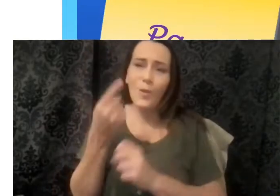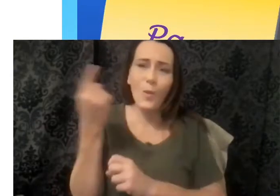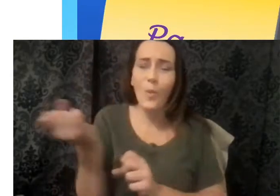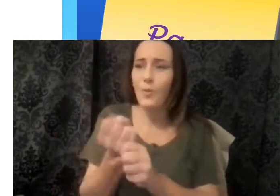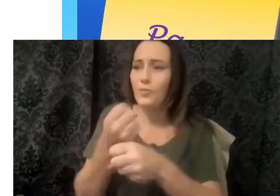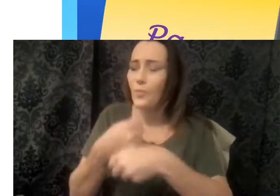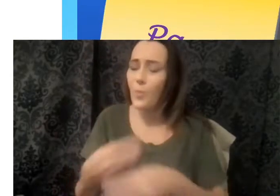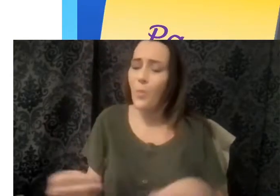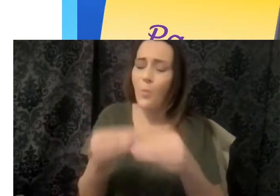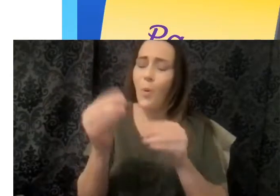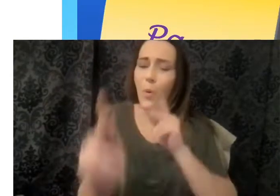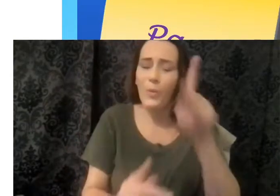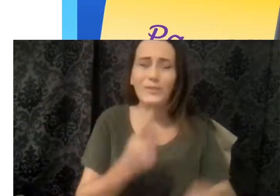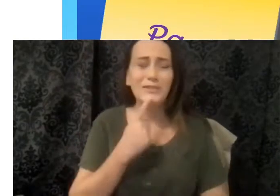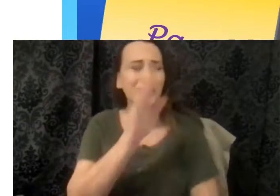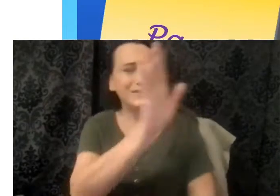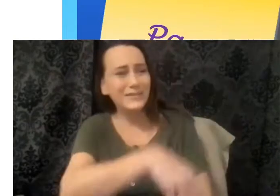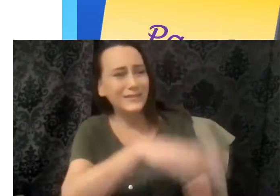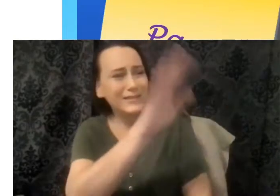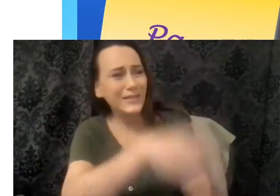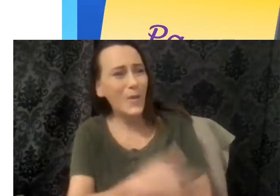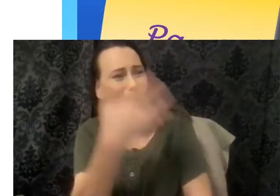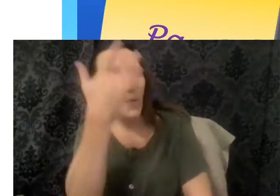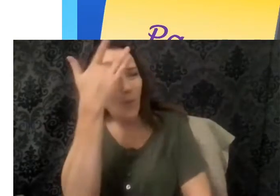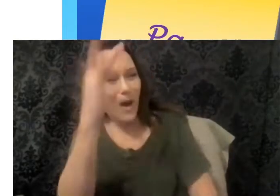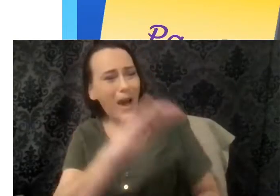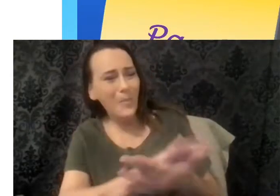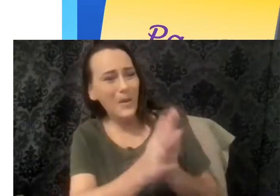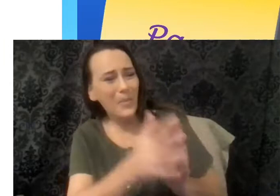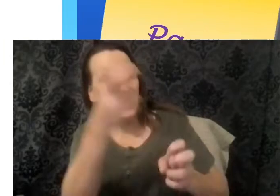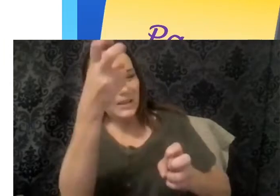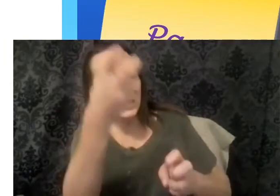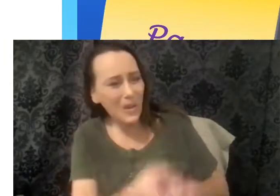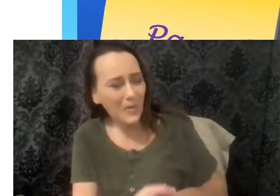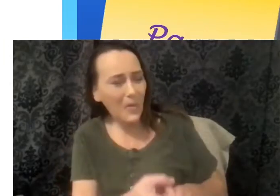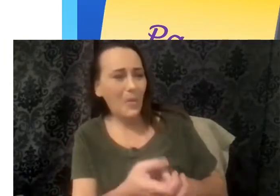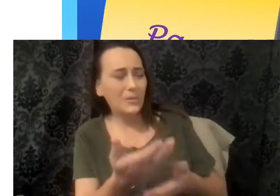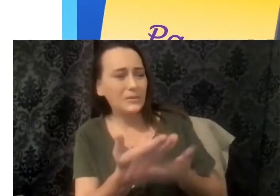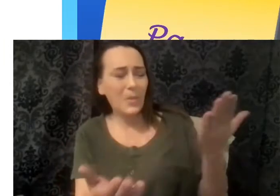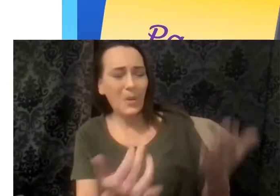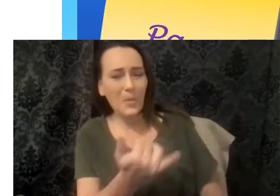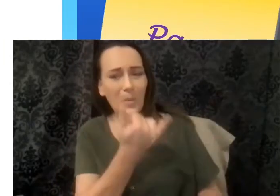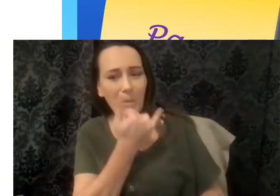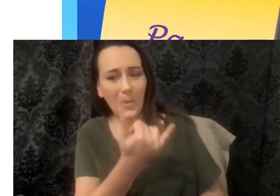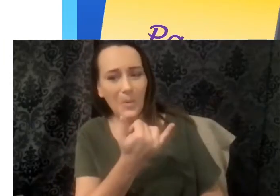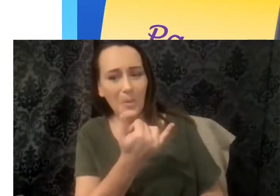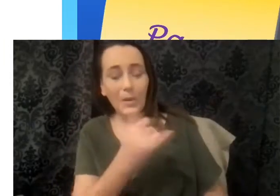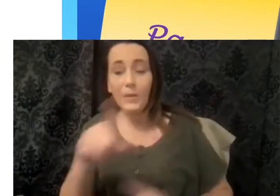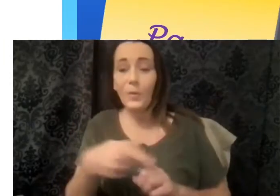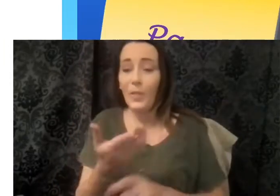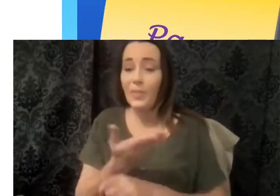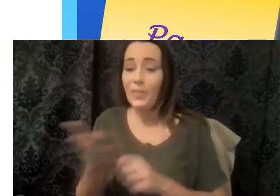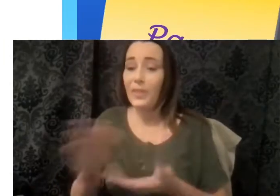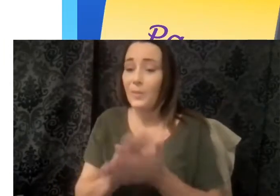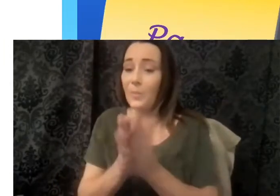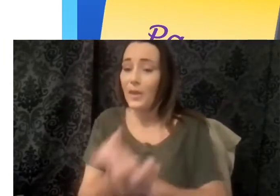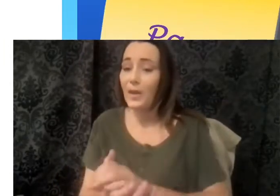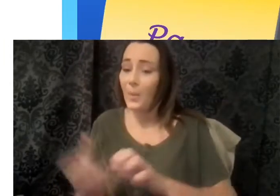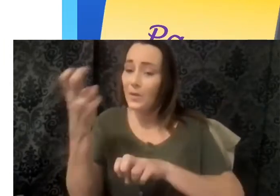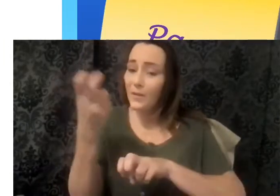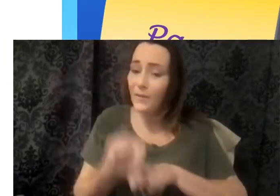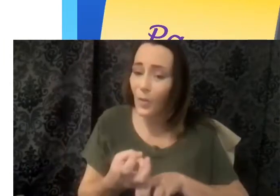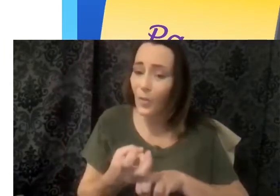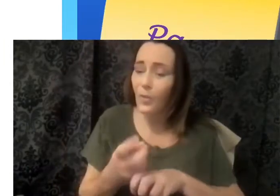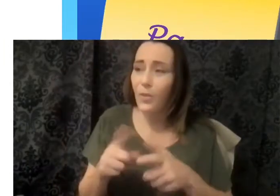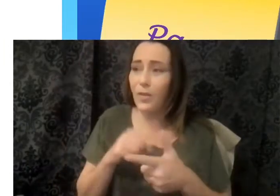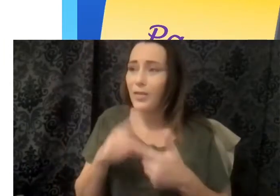people saying, why is this becoming so difficult? There must be something. You know, when things become difficult, then you make it harder,